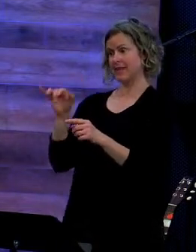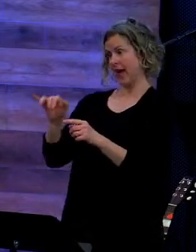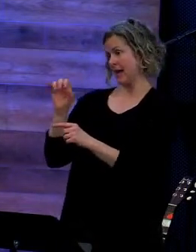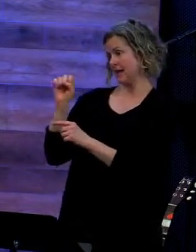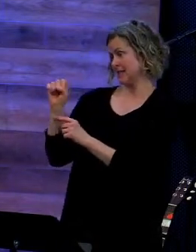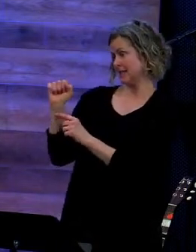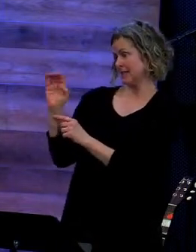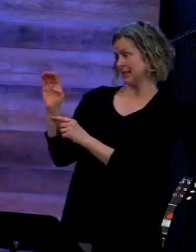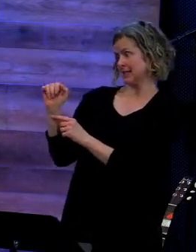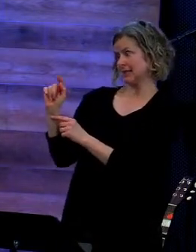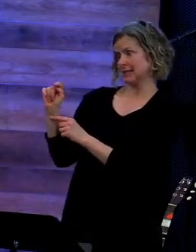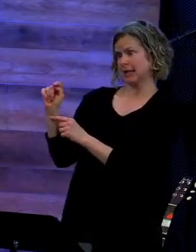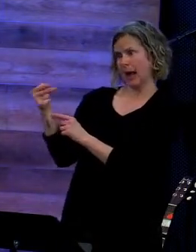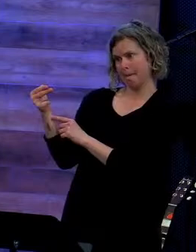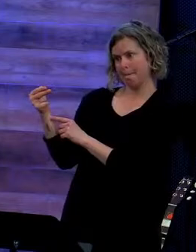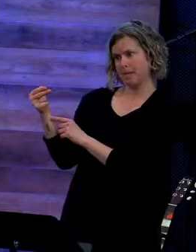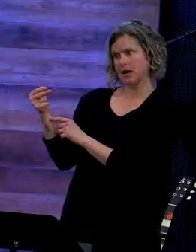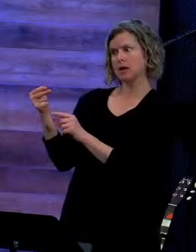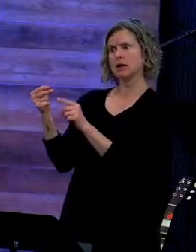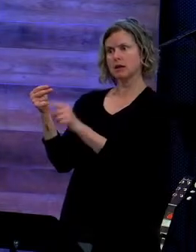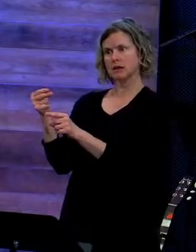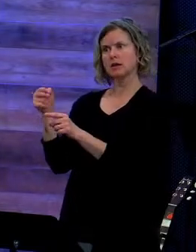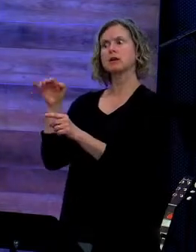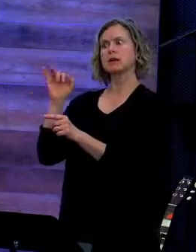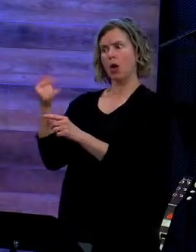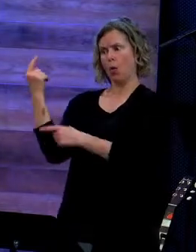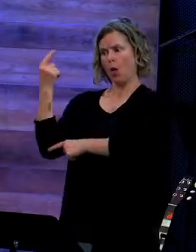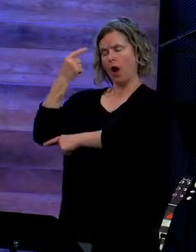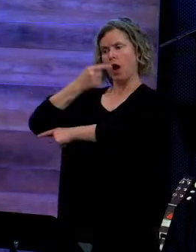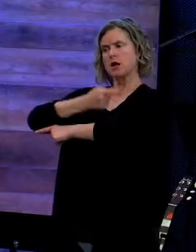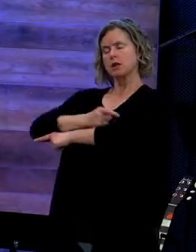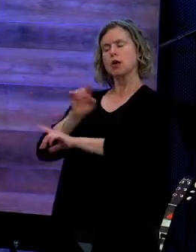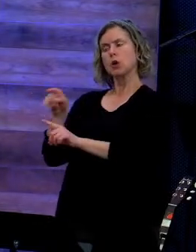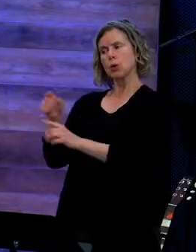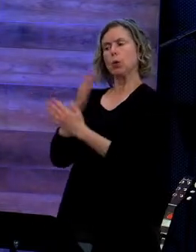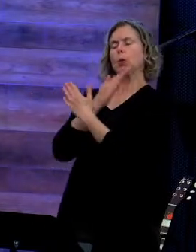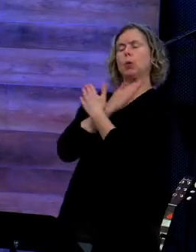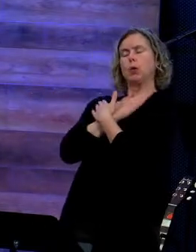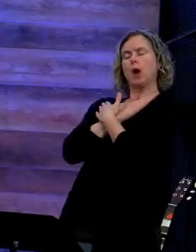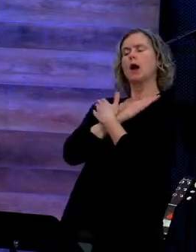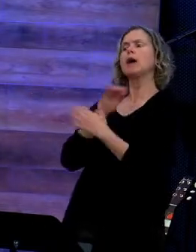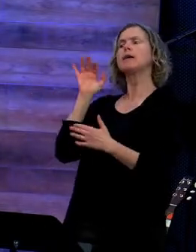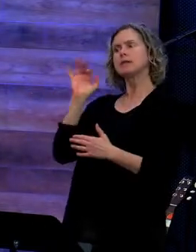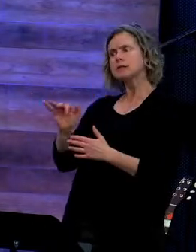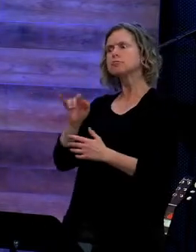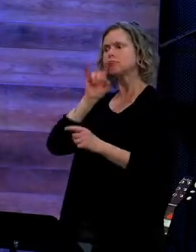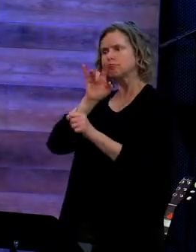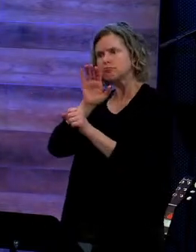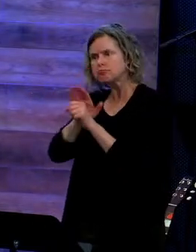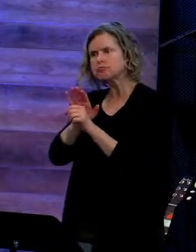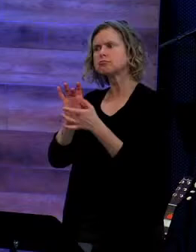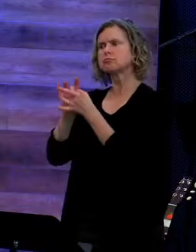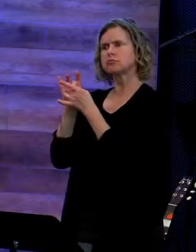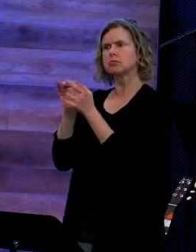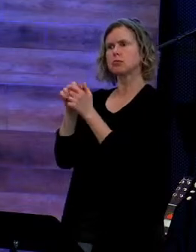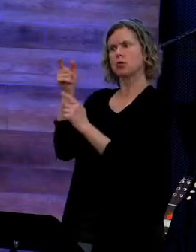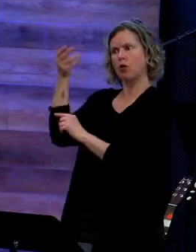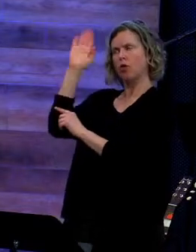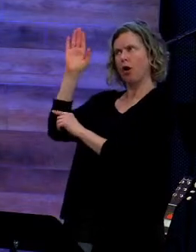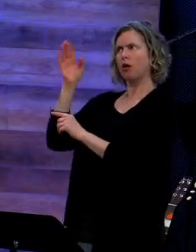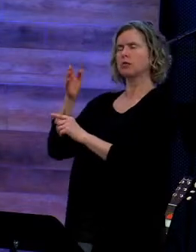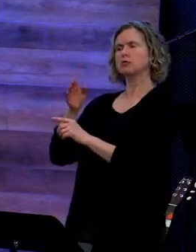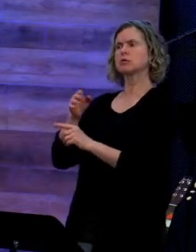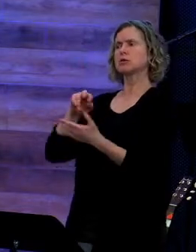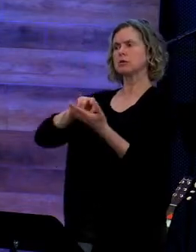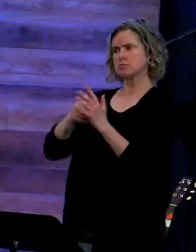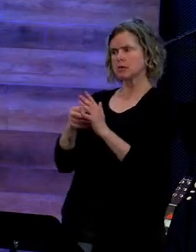Sabbath was part of their covenant relationship. It was part of their law. In order to be faithful to God under the covenant of